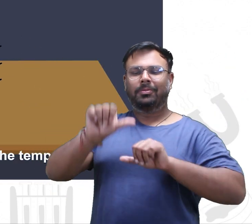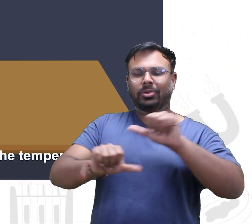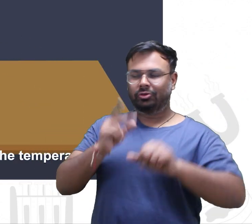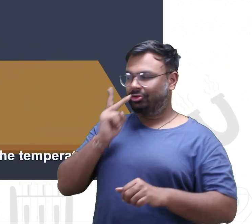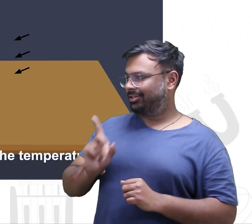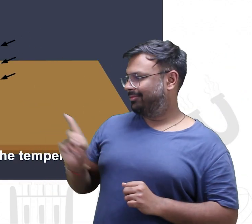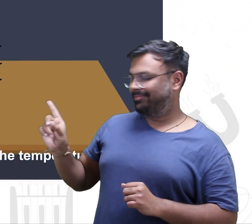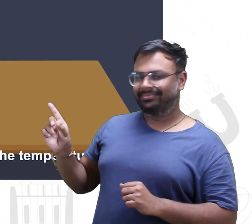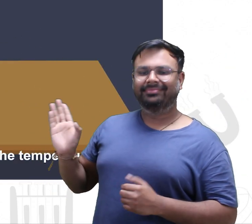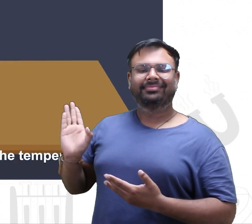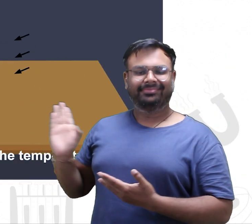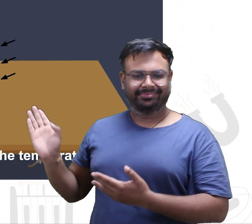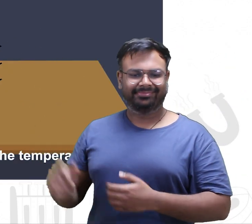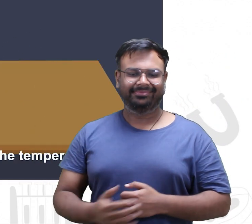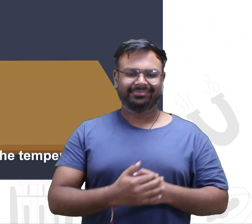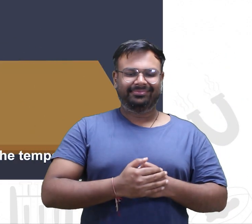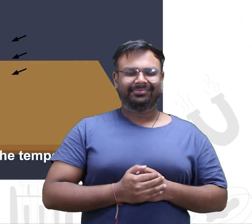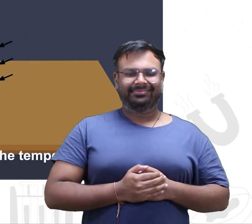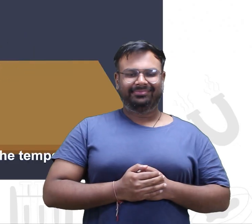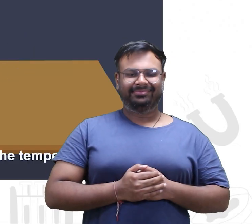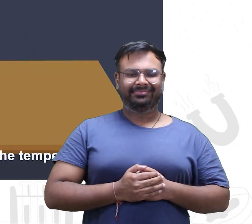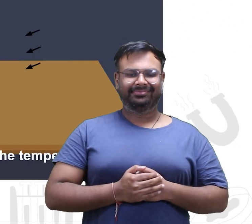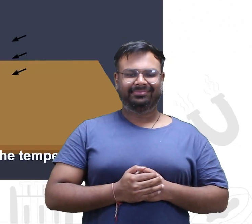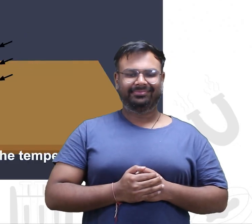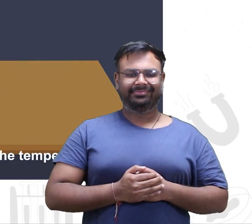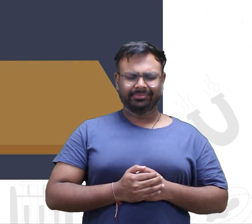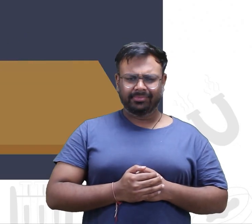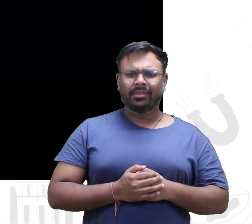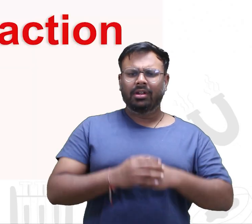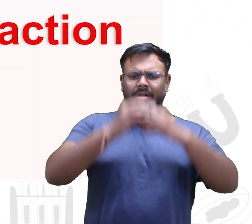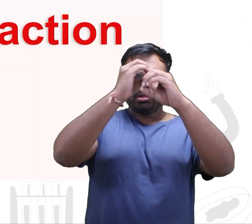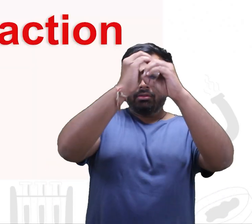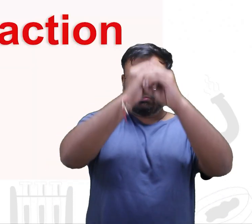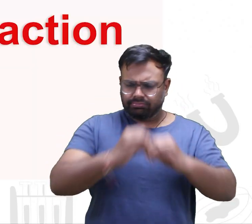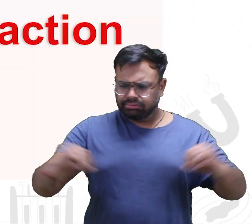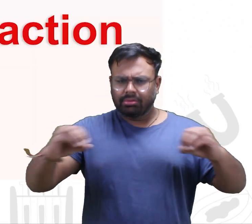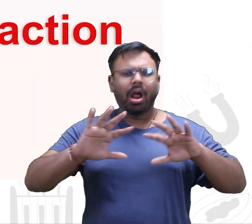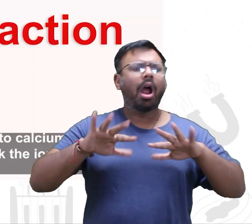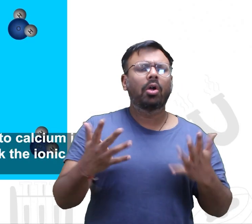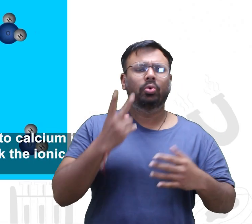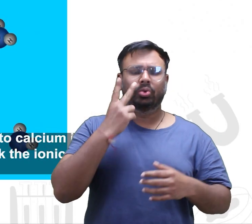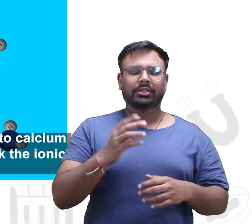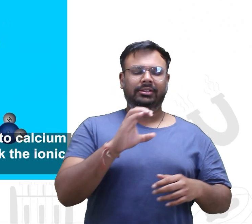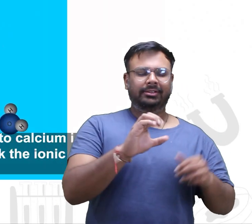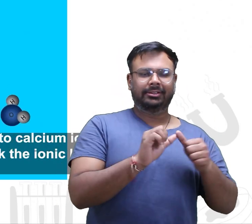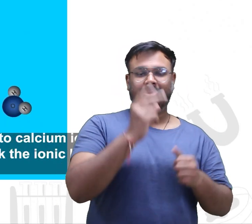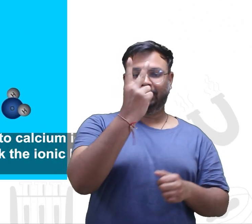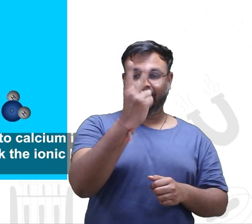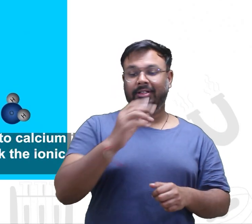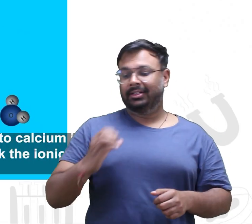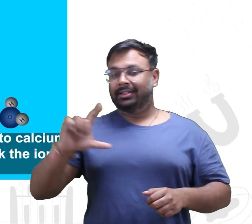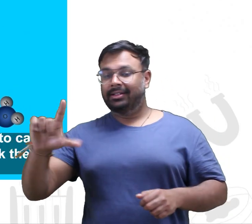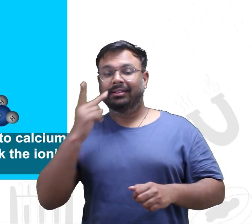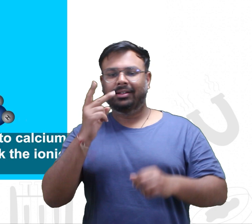the temperature of the surrounding environment or solution increases. Ion dipole interaction. When calcium chloride